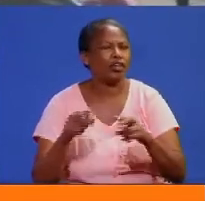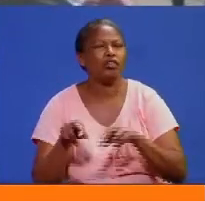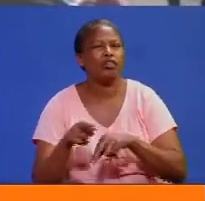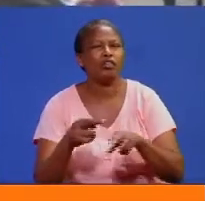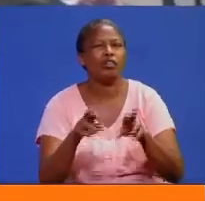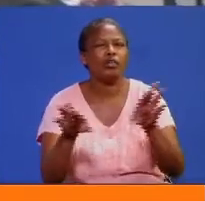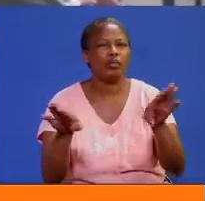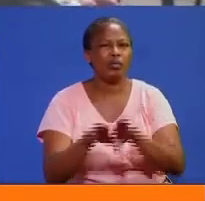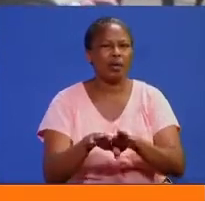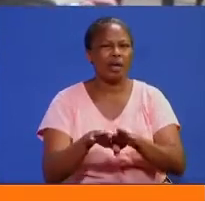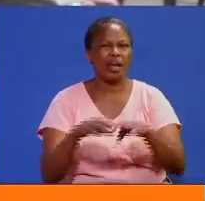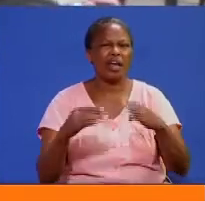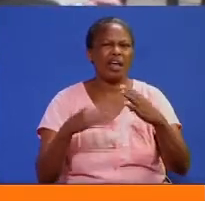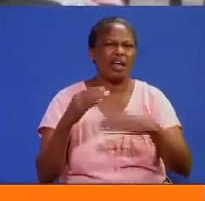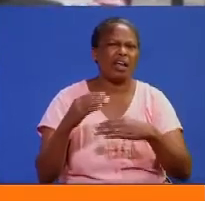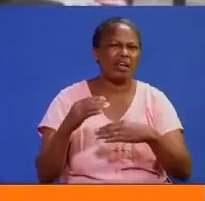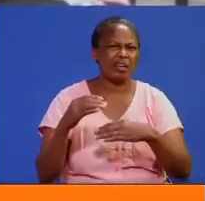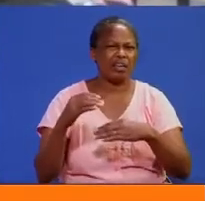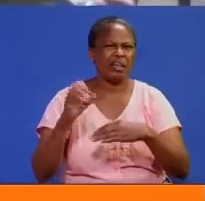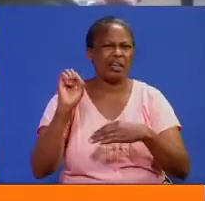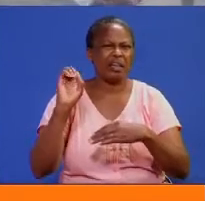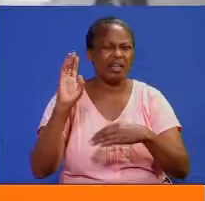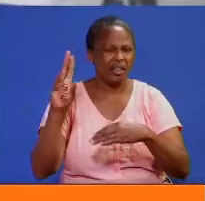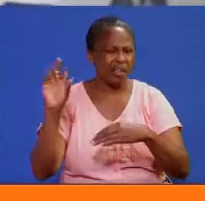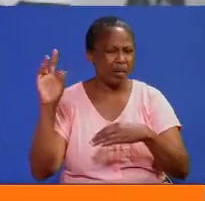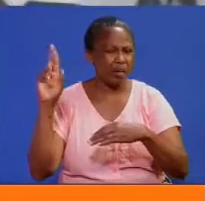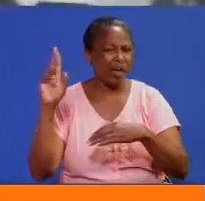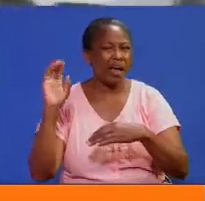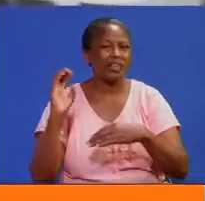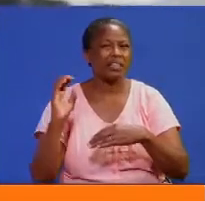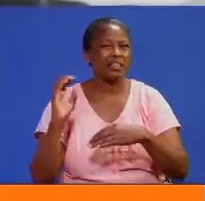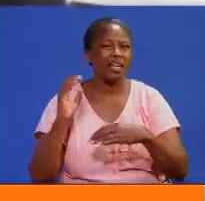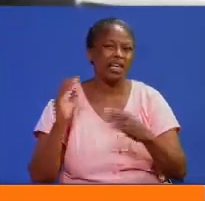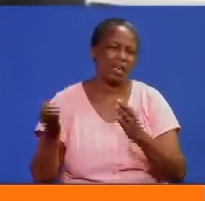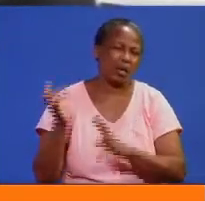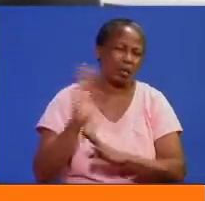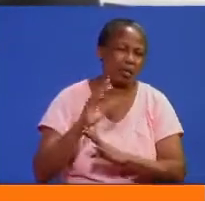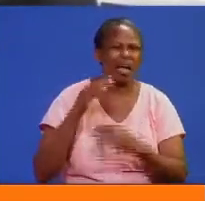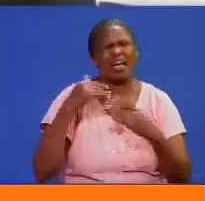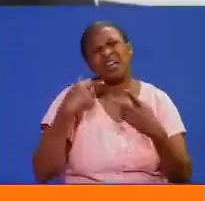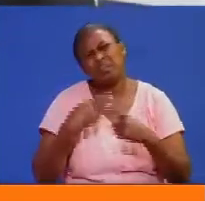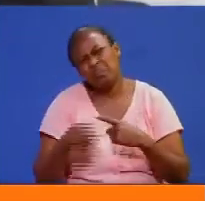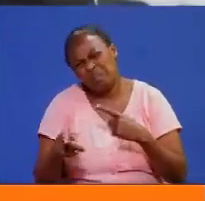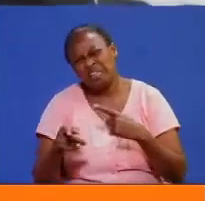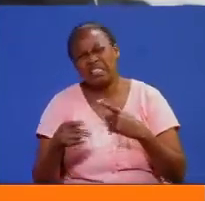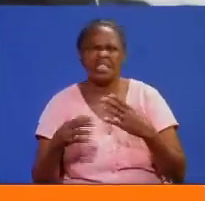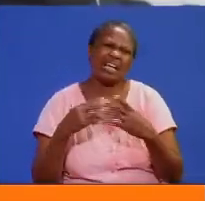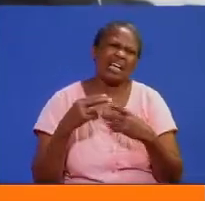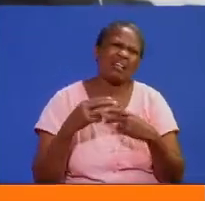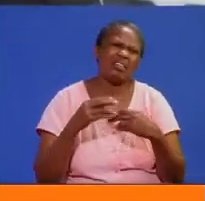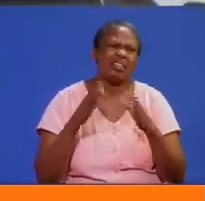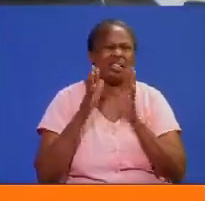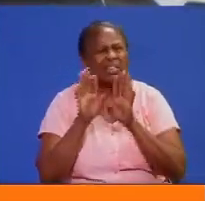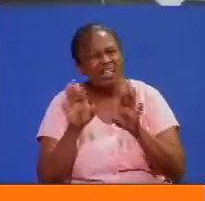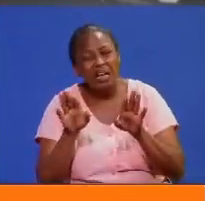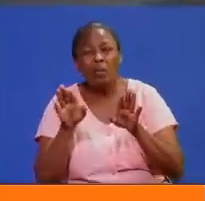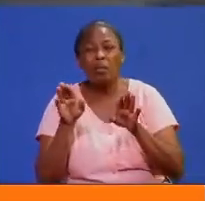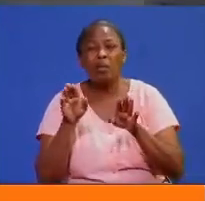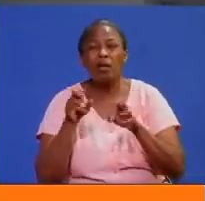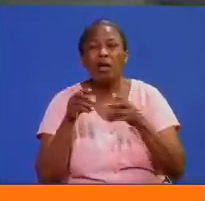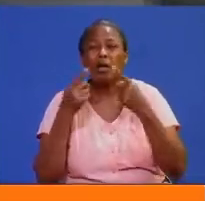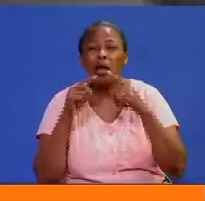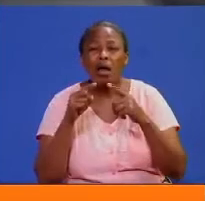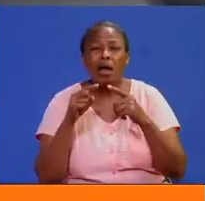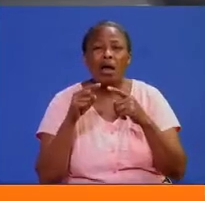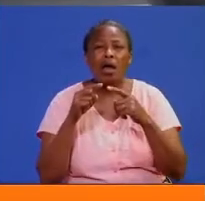cars after the WRC return. However, even after the public announcement, motorists were stranded